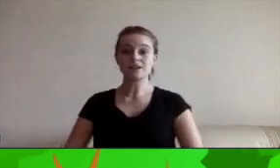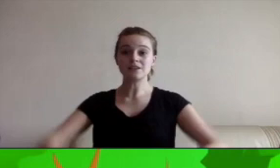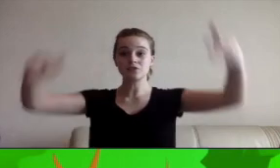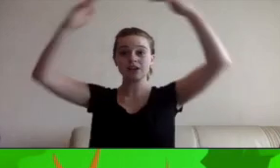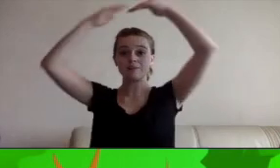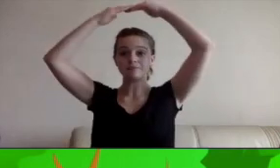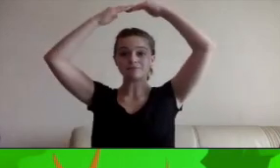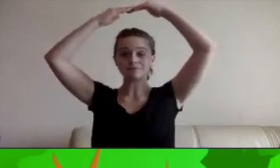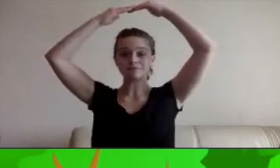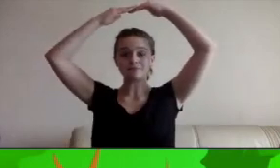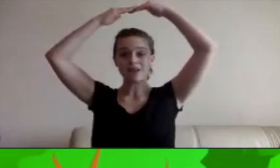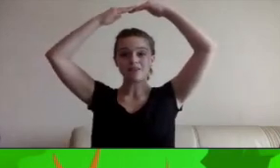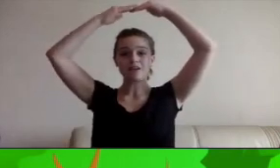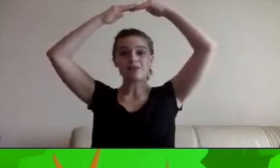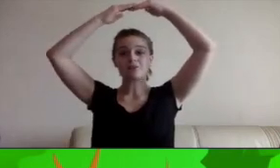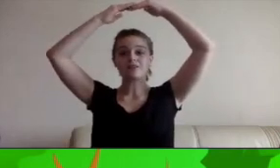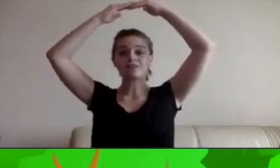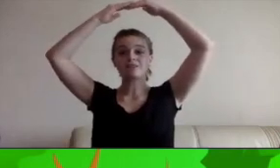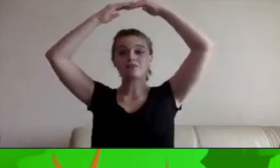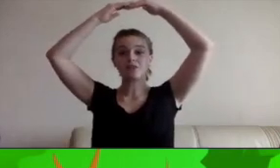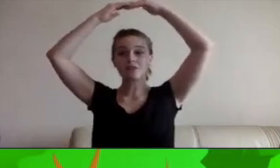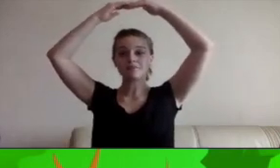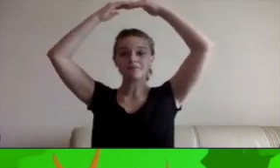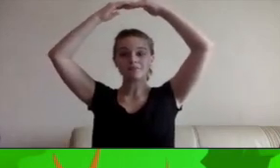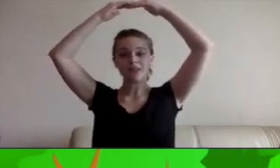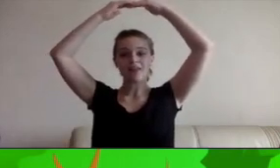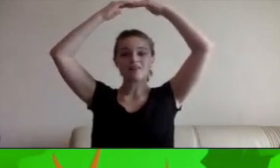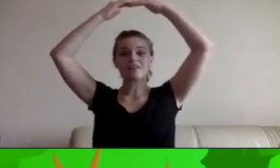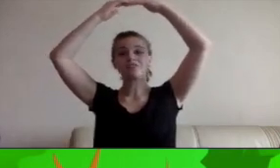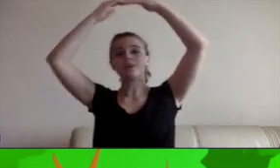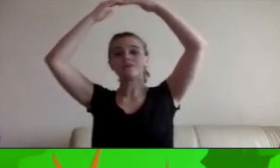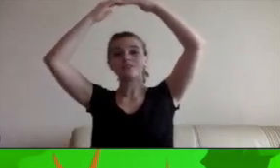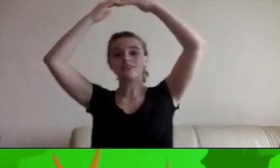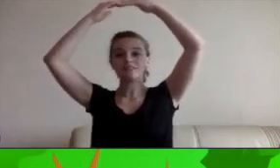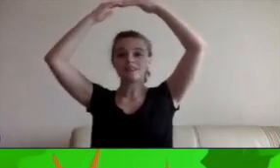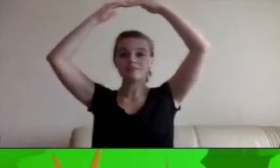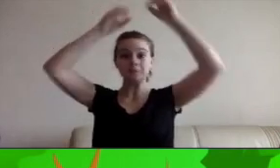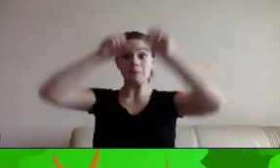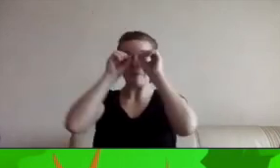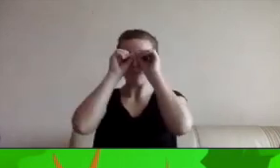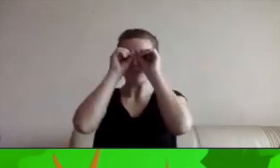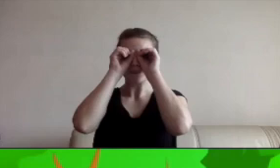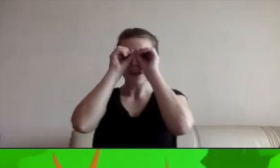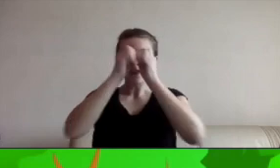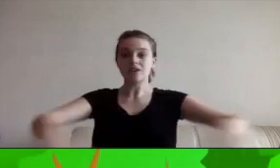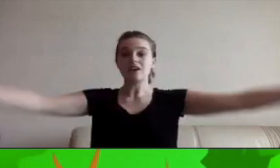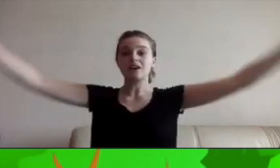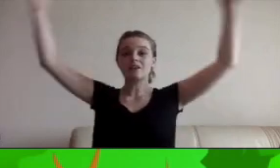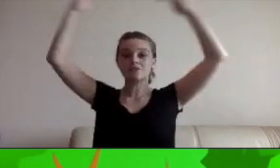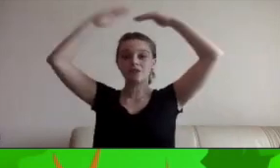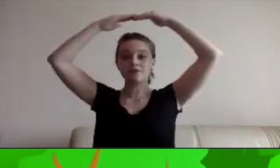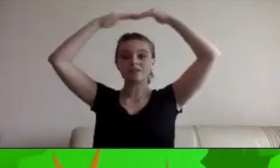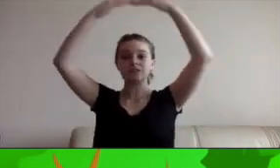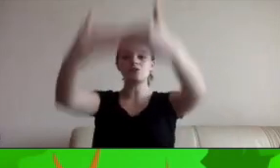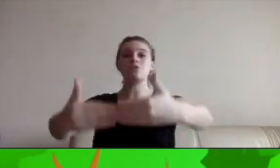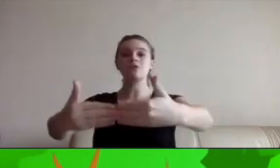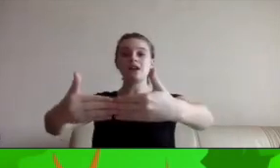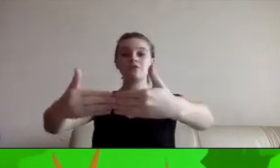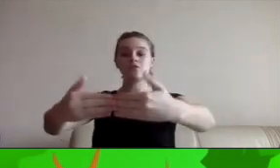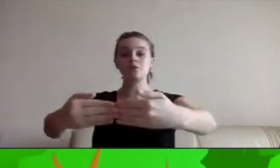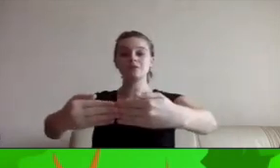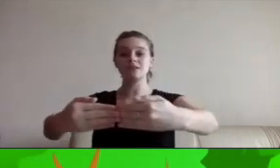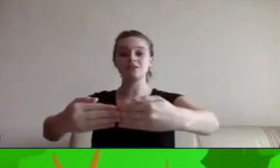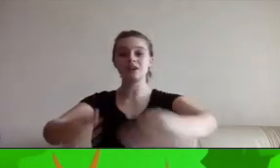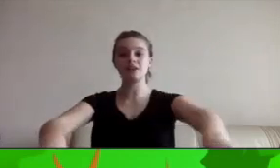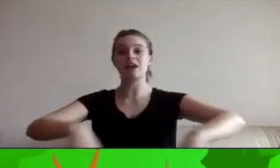was a tree the prettiest little tree that you ever did see the tree was in the hole